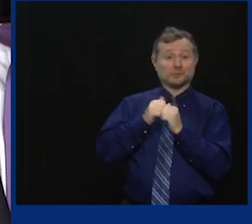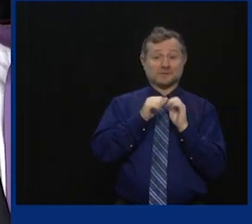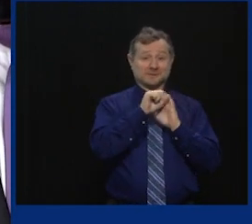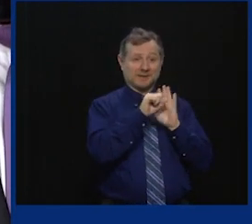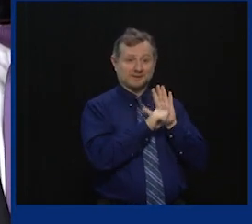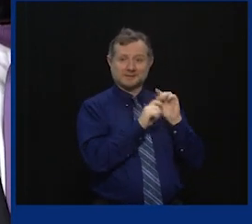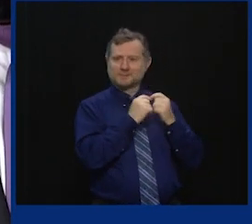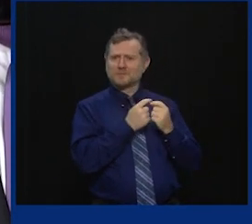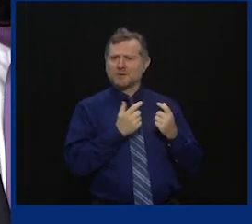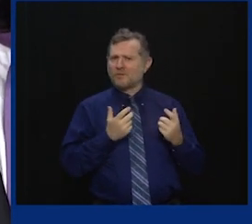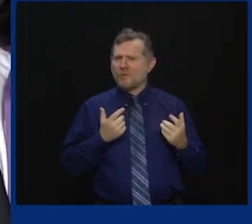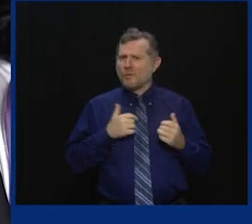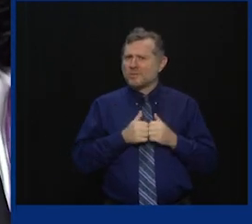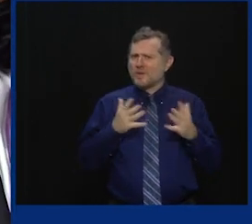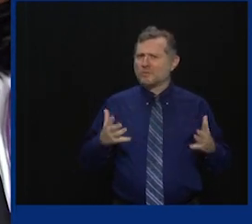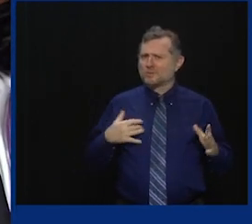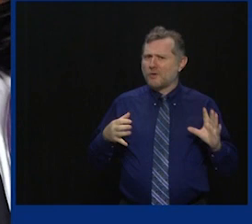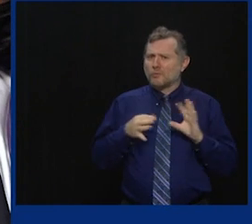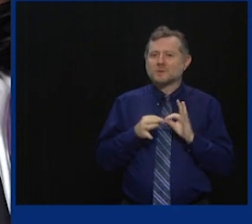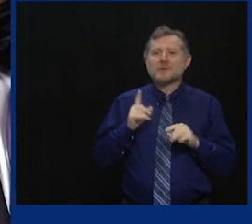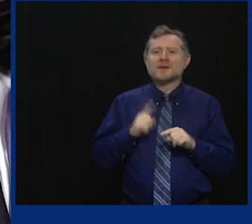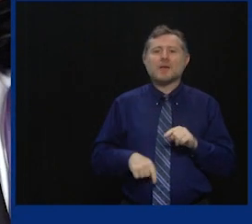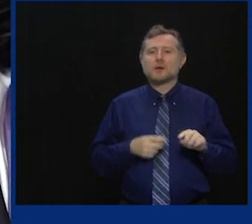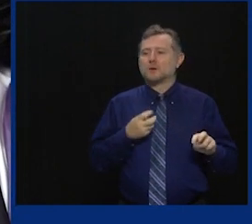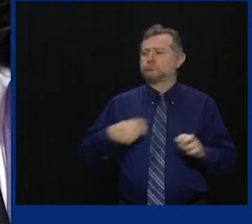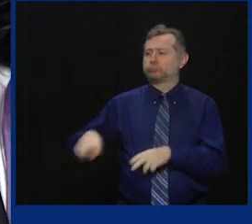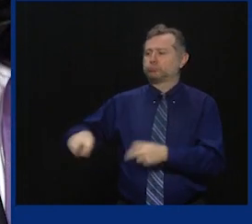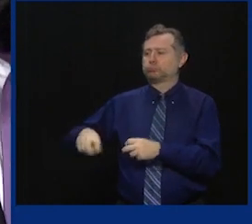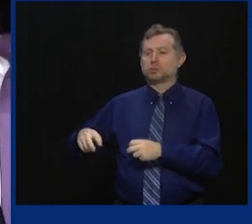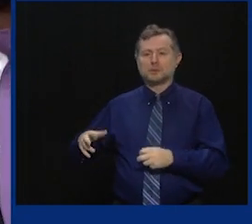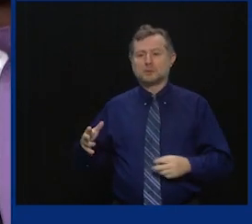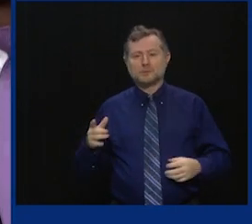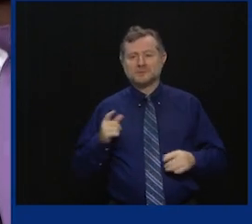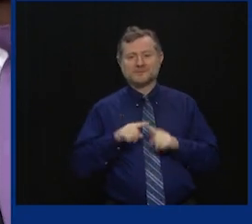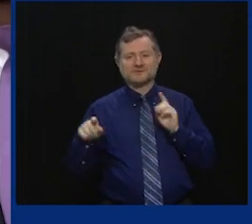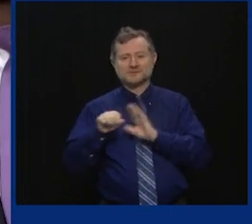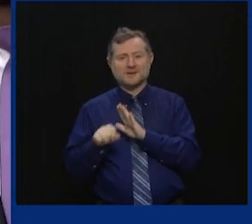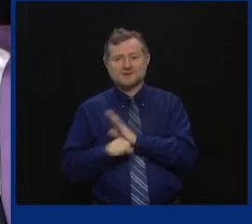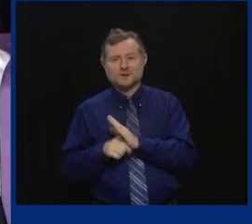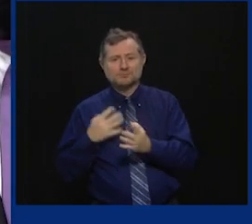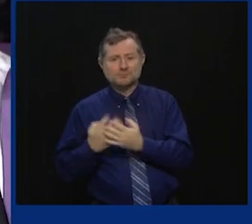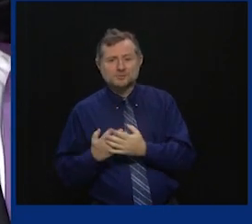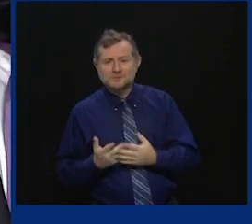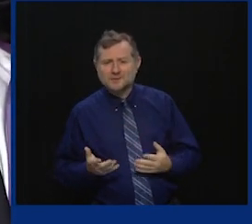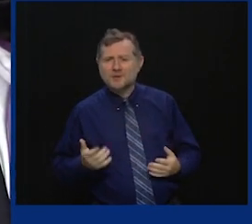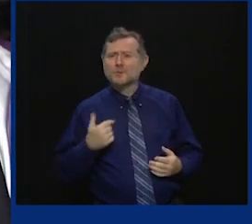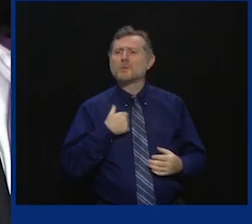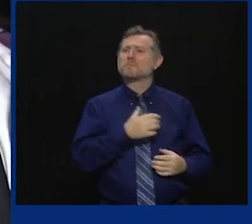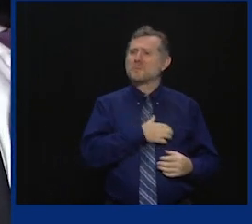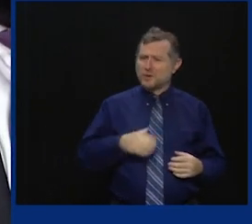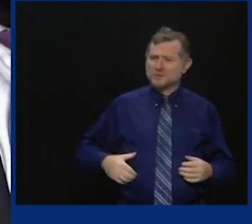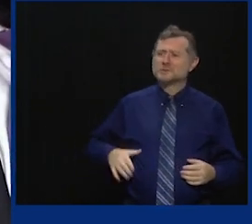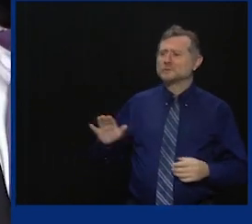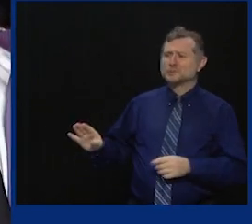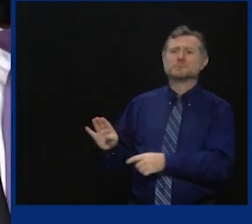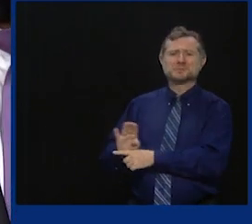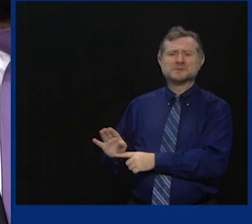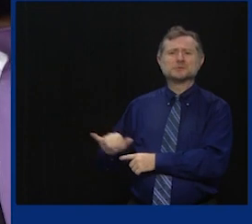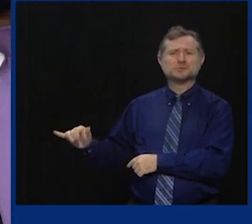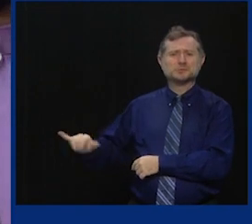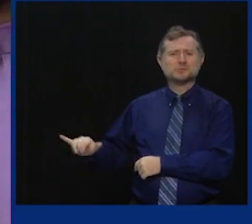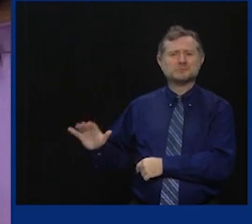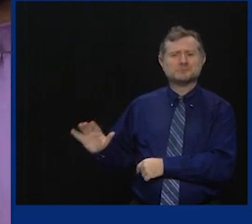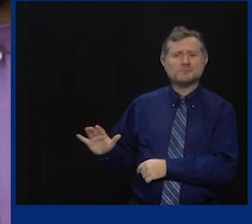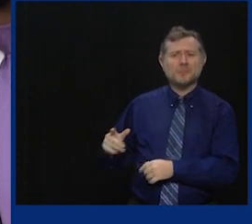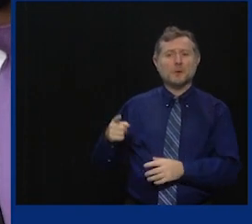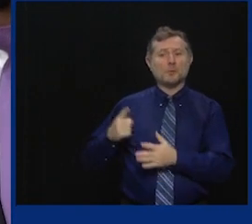into anything by the fact that the mayor has other things on his plate. And as far as what he can do, I'm not going to ever stand here and point fingers. I'm going to